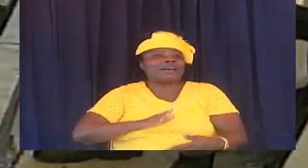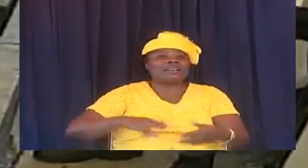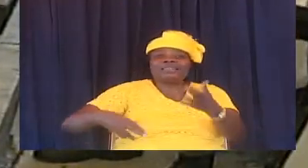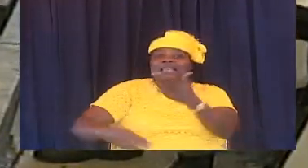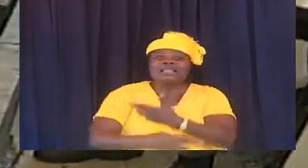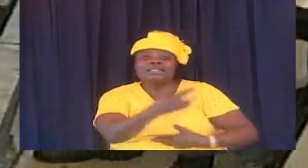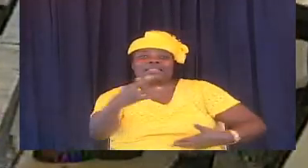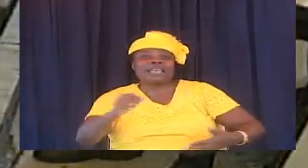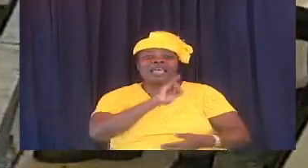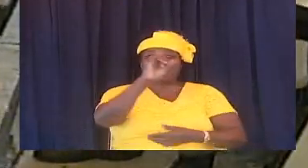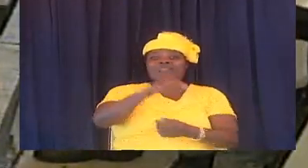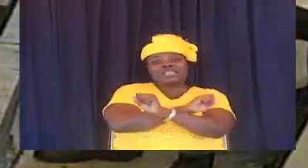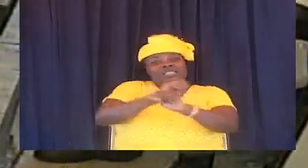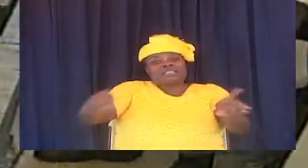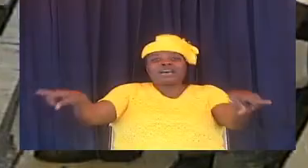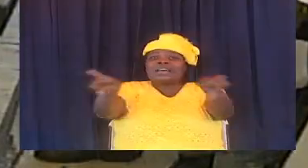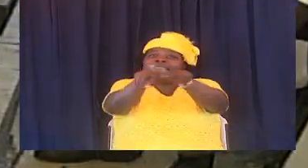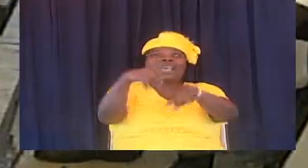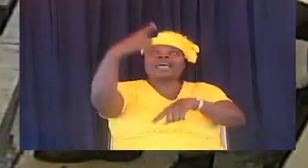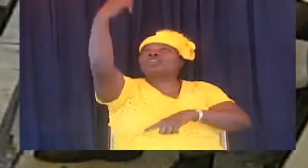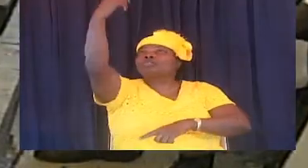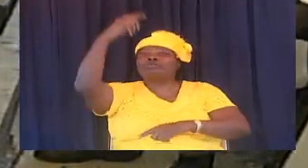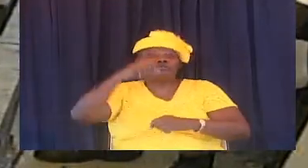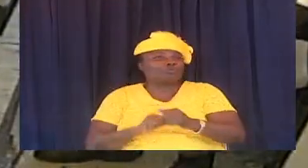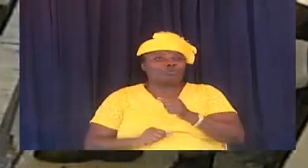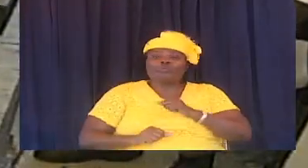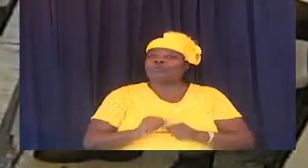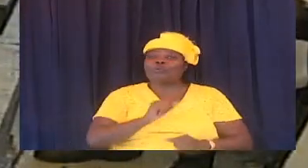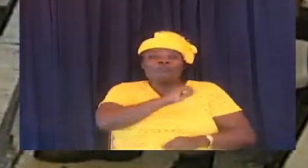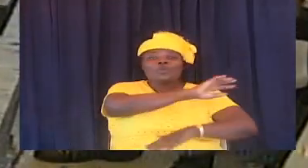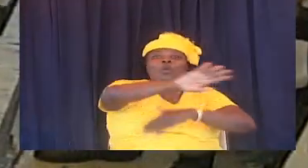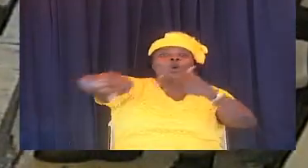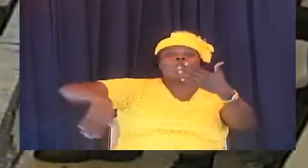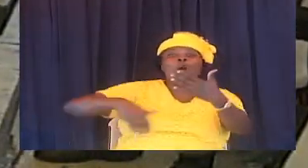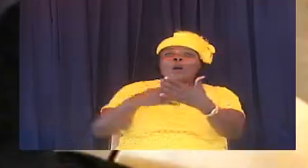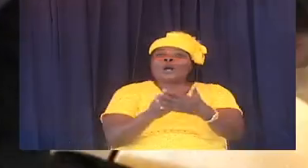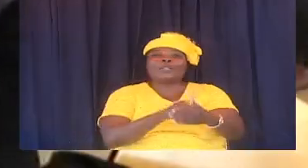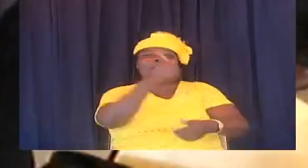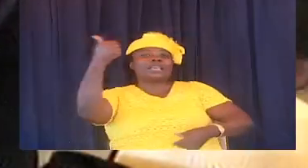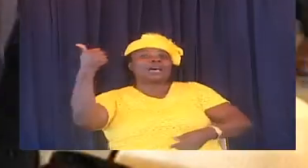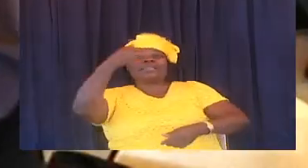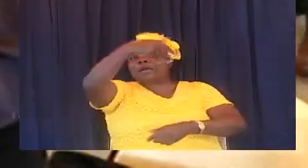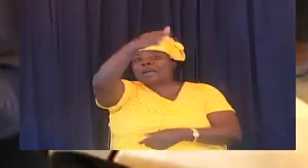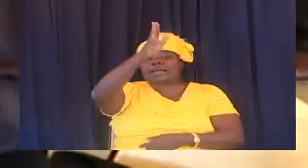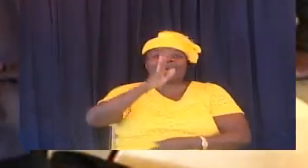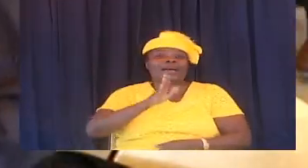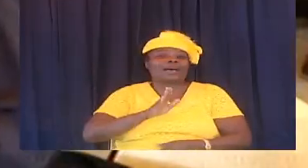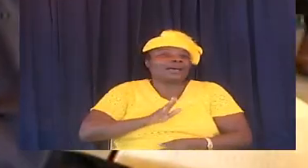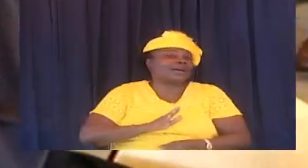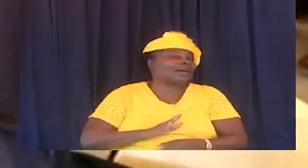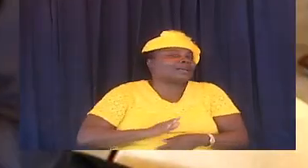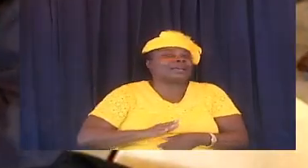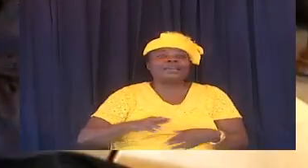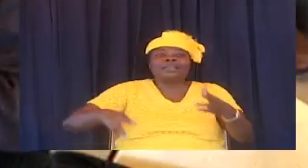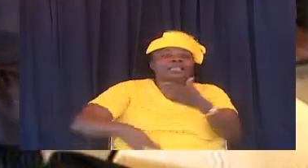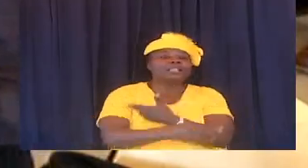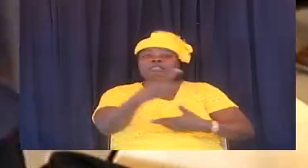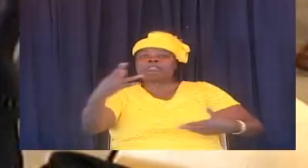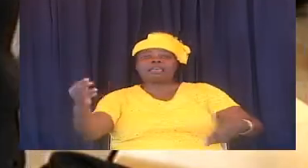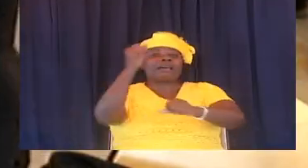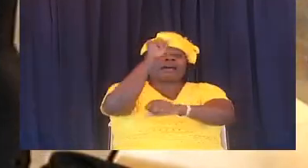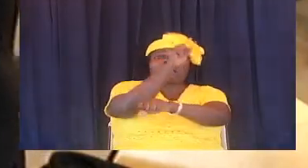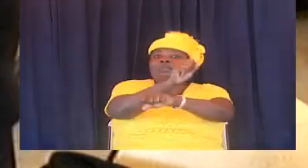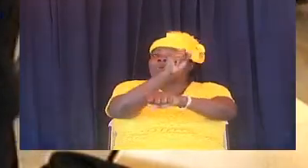God. There is none like all the other gods. All the other gods, they are the works of